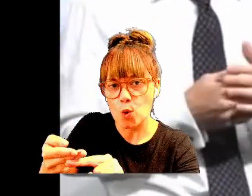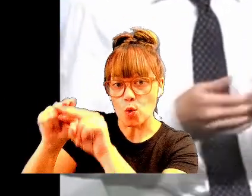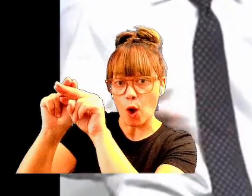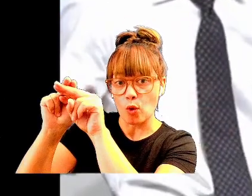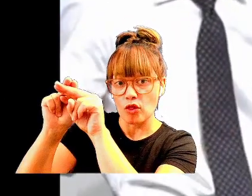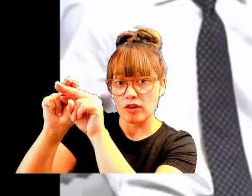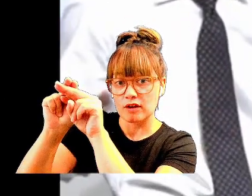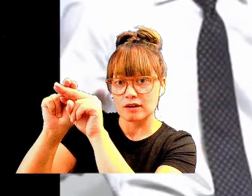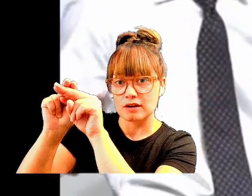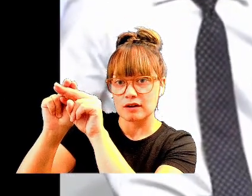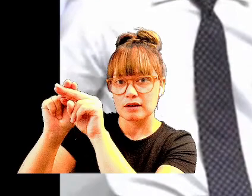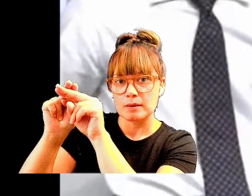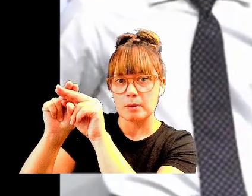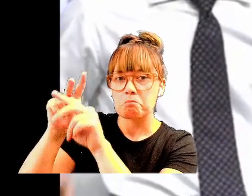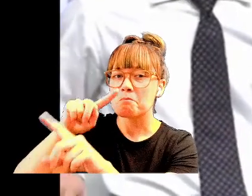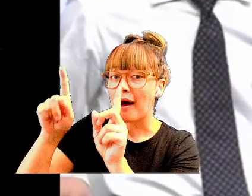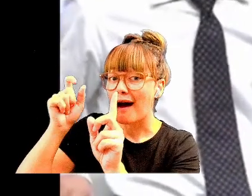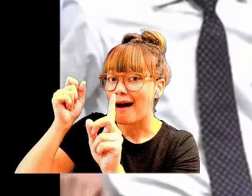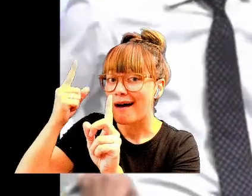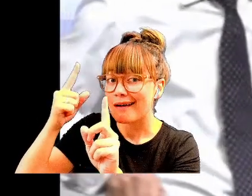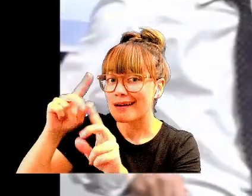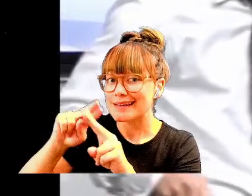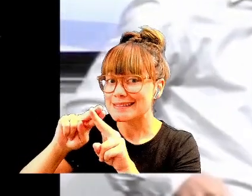are extremely similar.